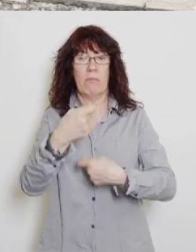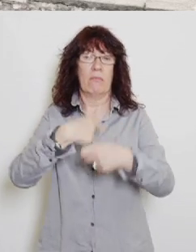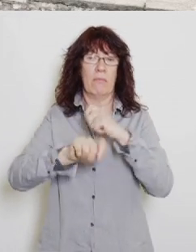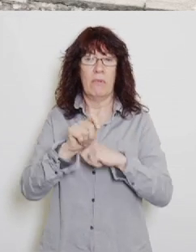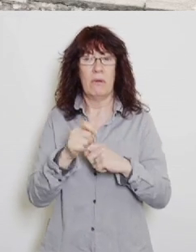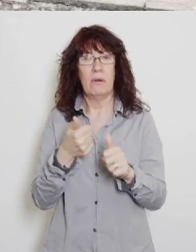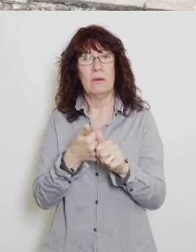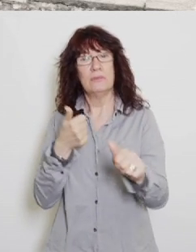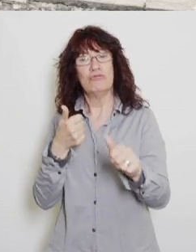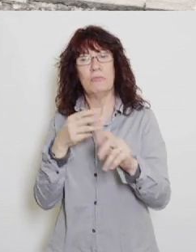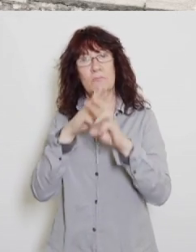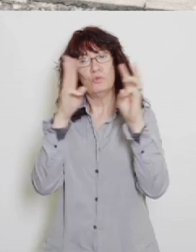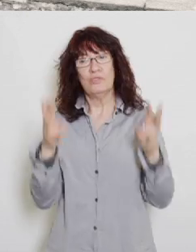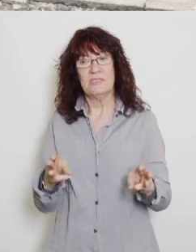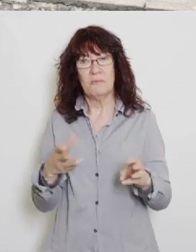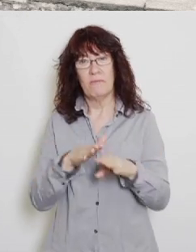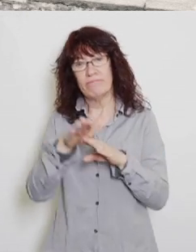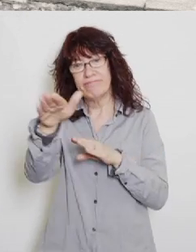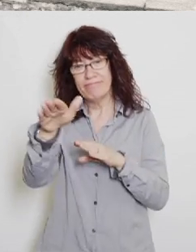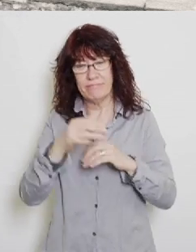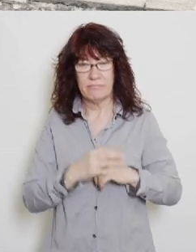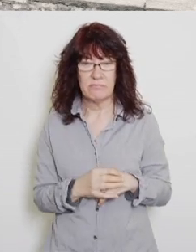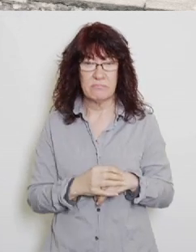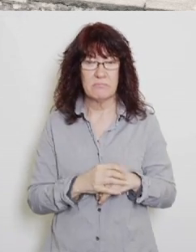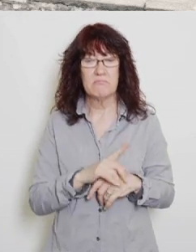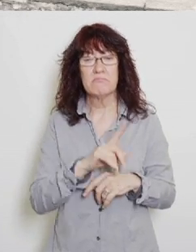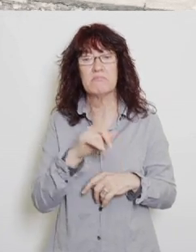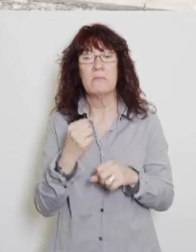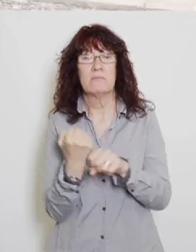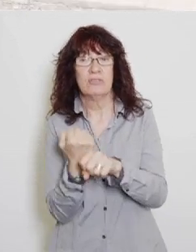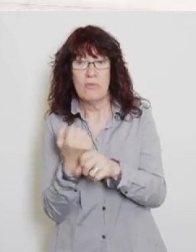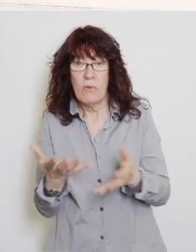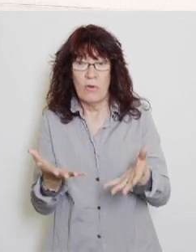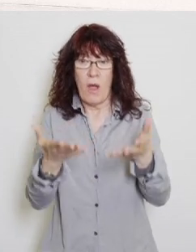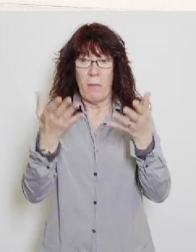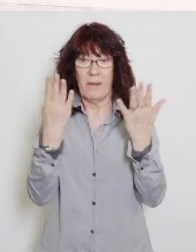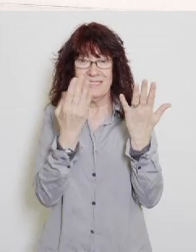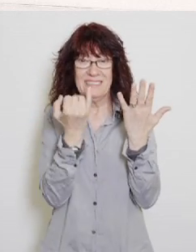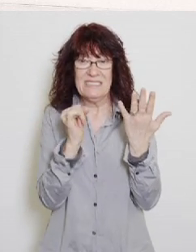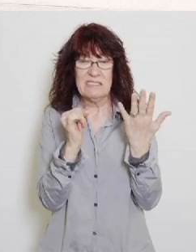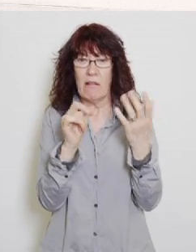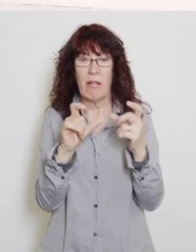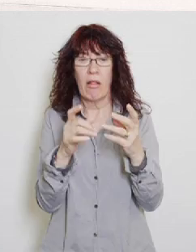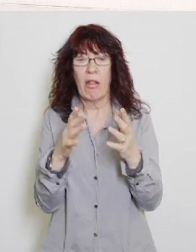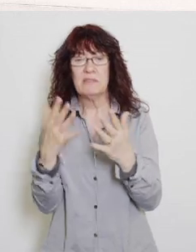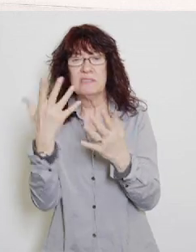Restoration didn't begin until 1960, and it was another 10 years before his vision became a